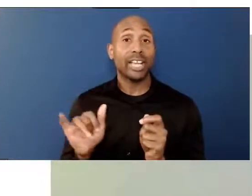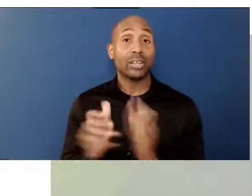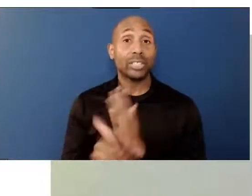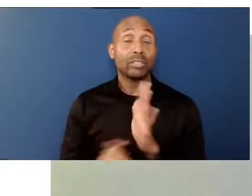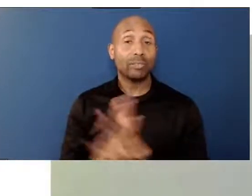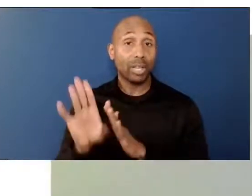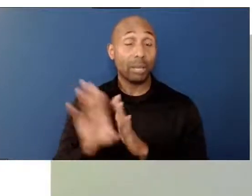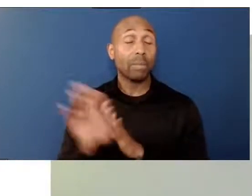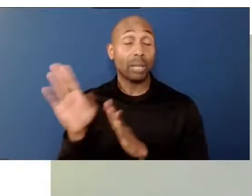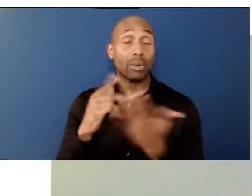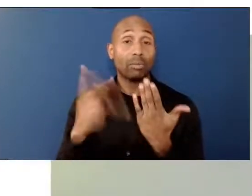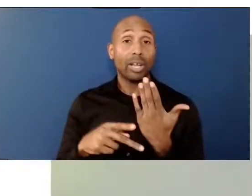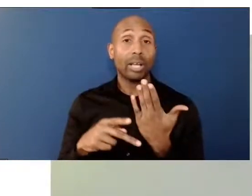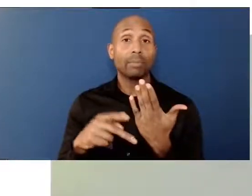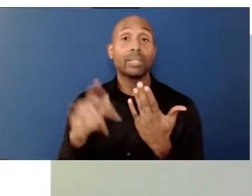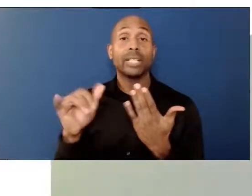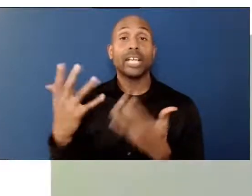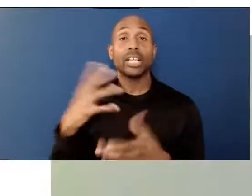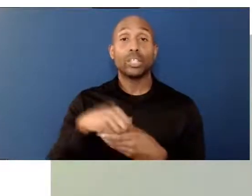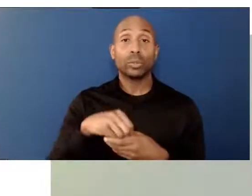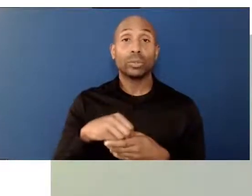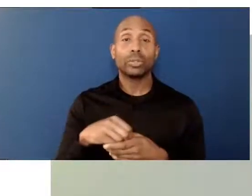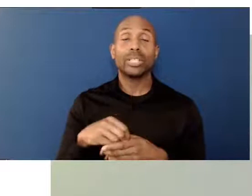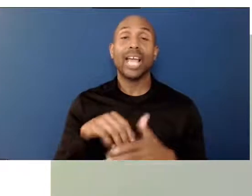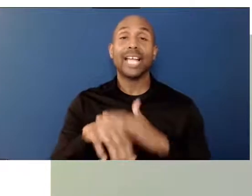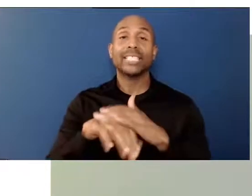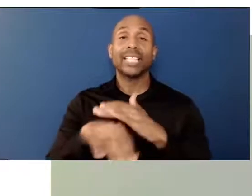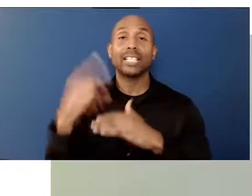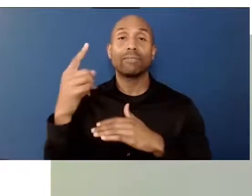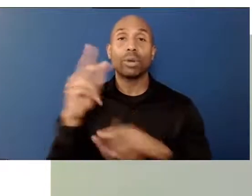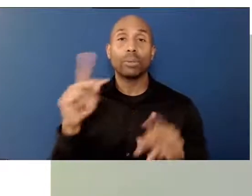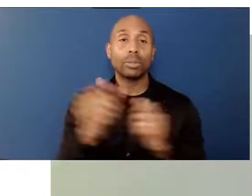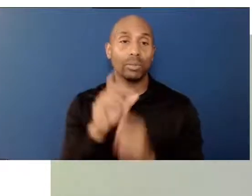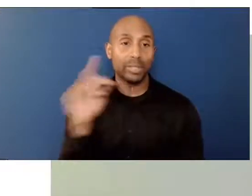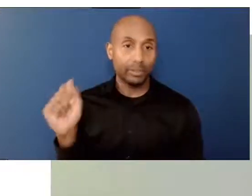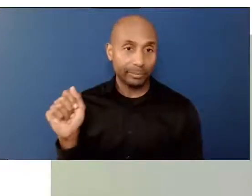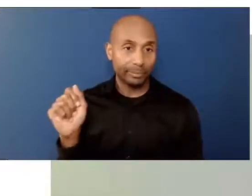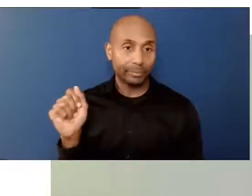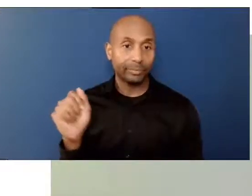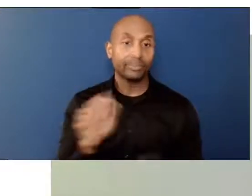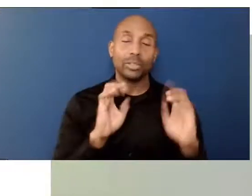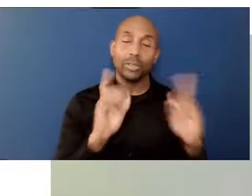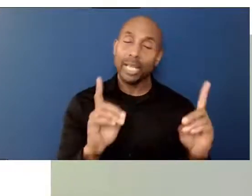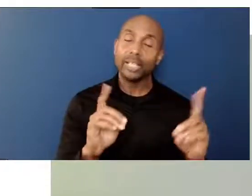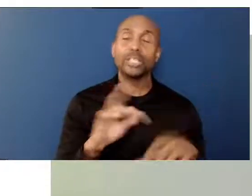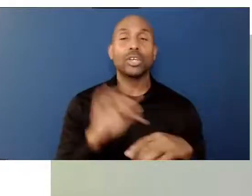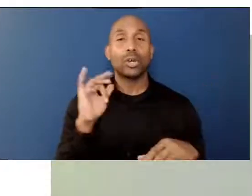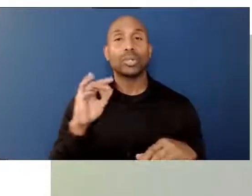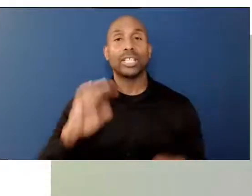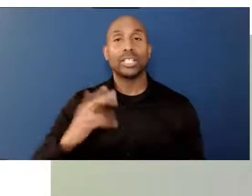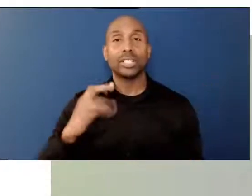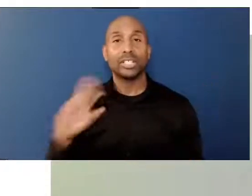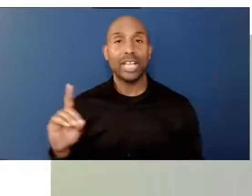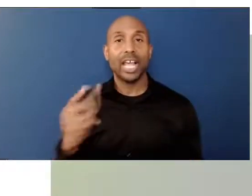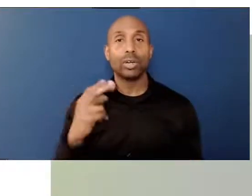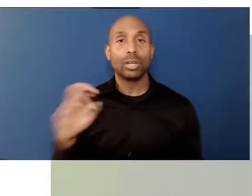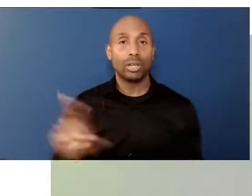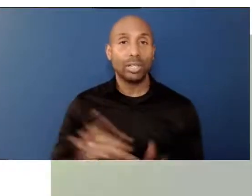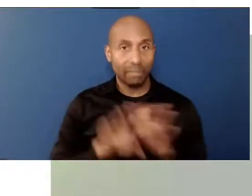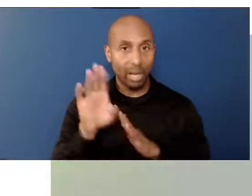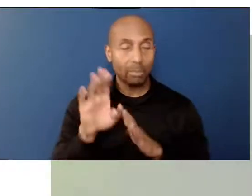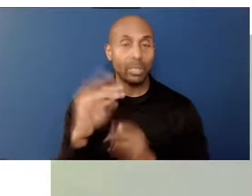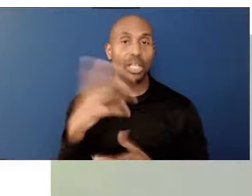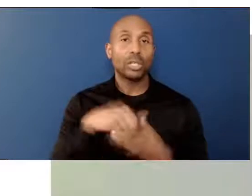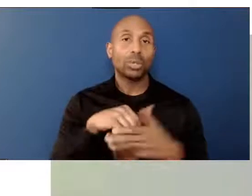disabilities. Early childhood education and early childhood development has incorporated accessibility into